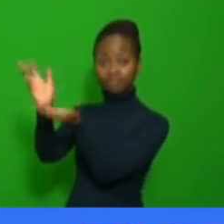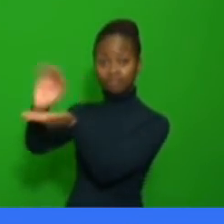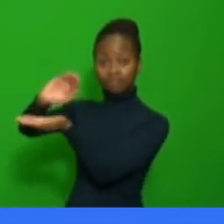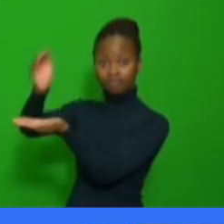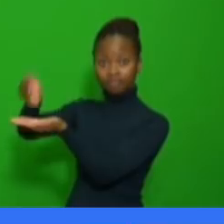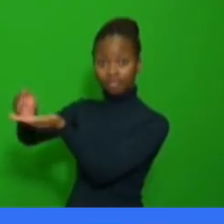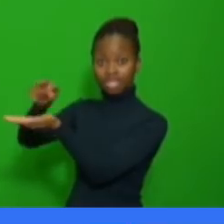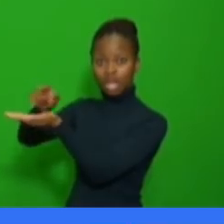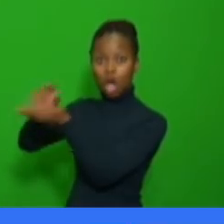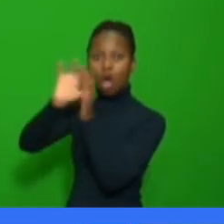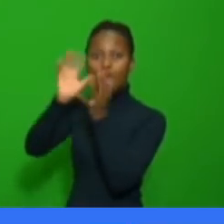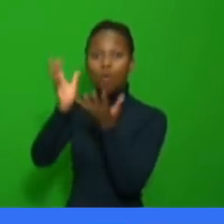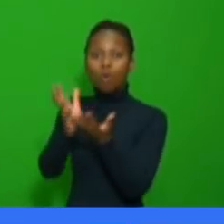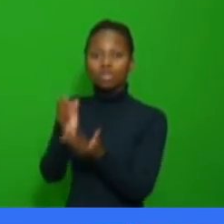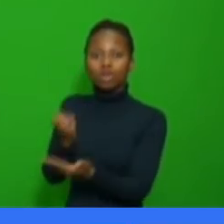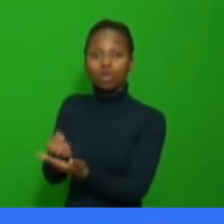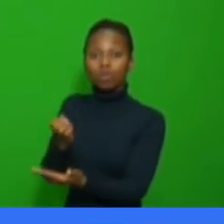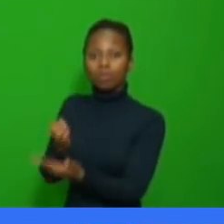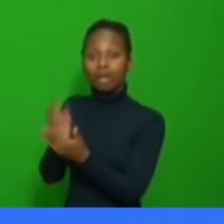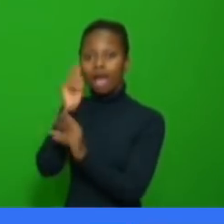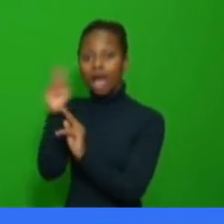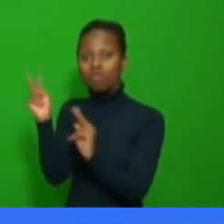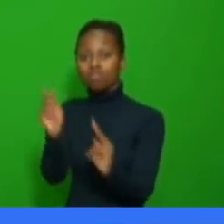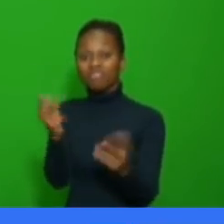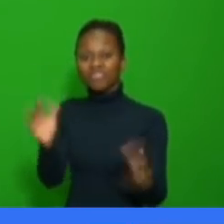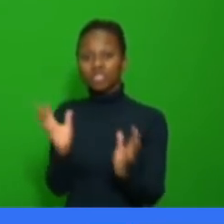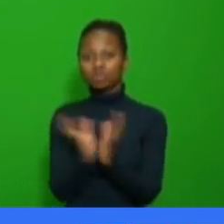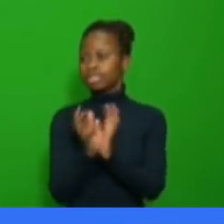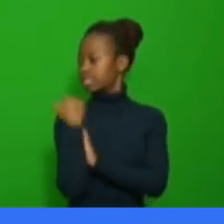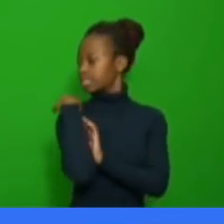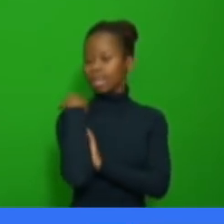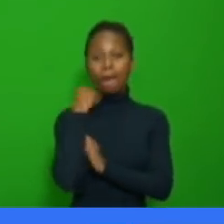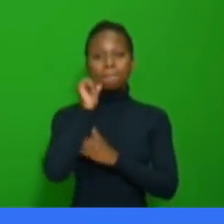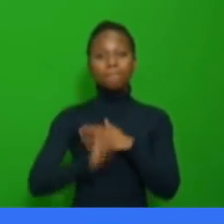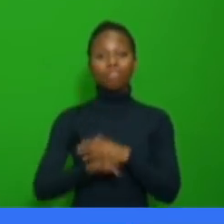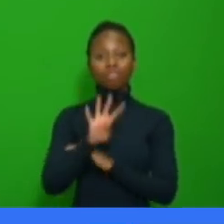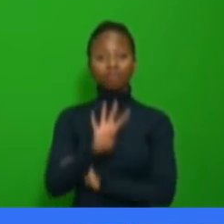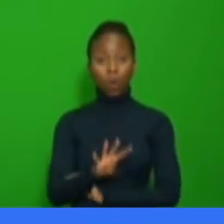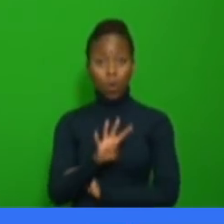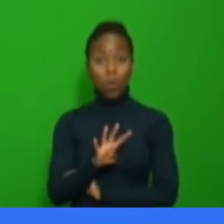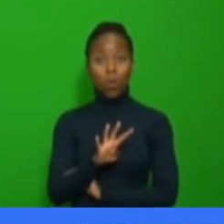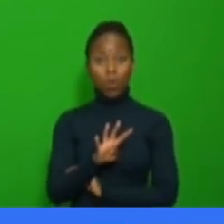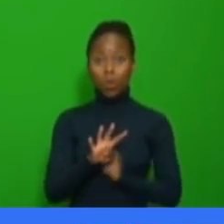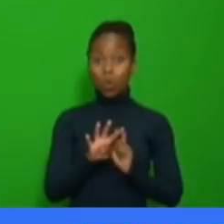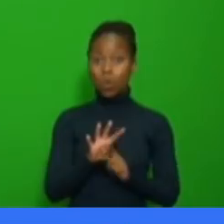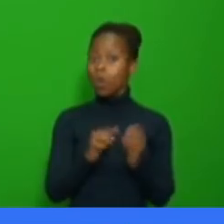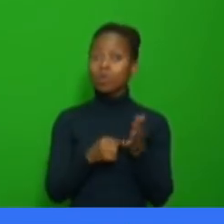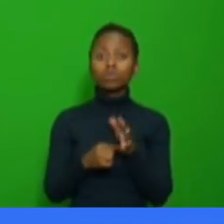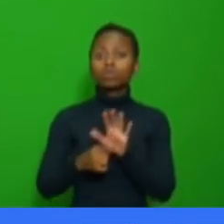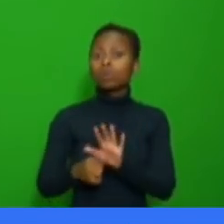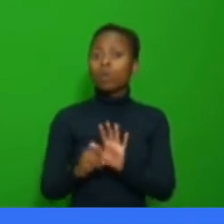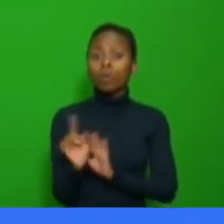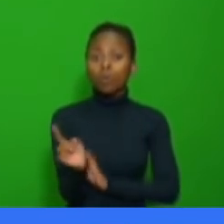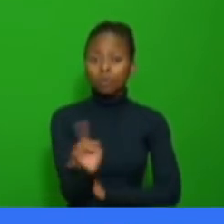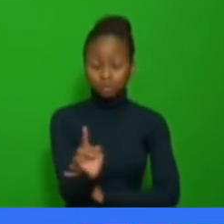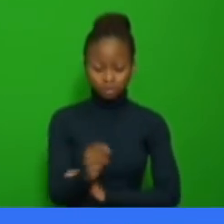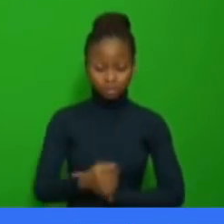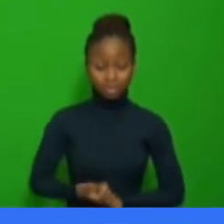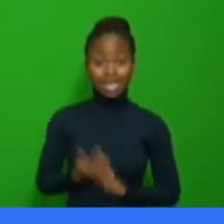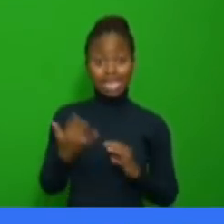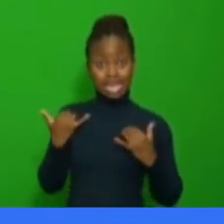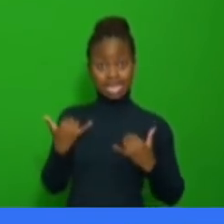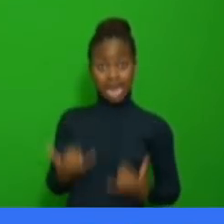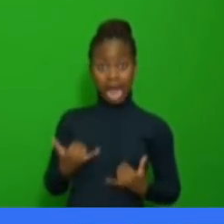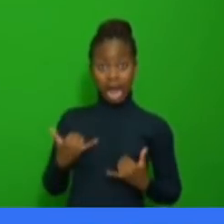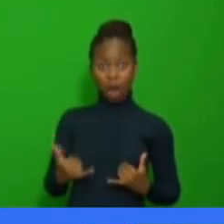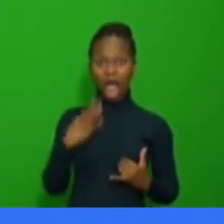was in the World Economic Outlook in April, which showed that just based on the current